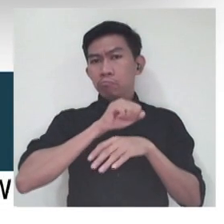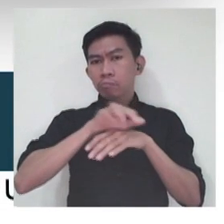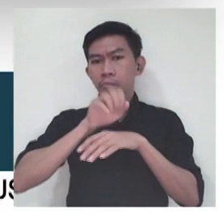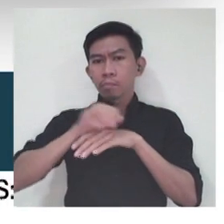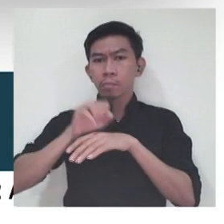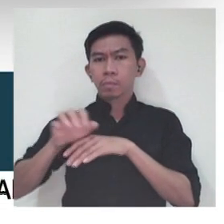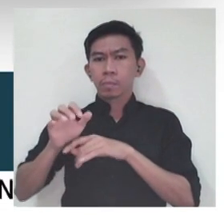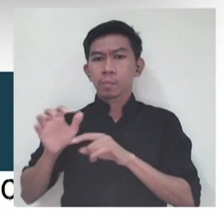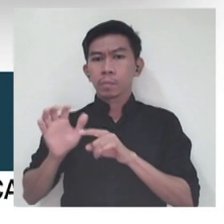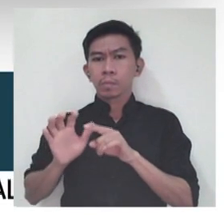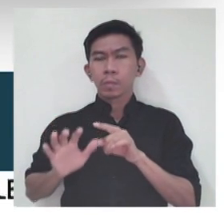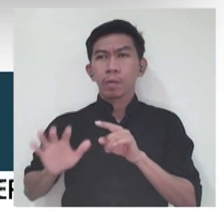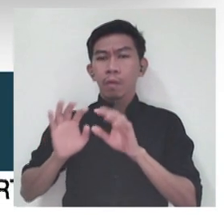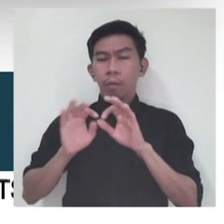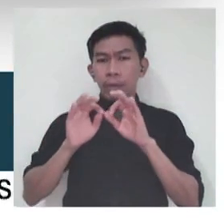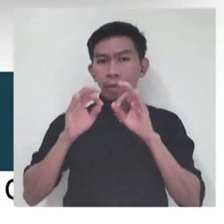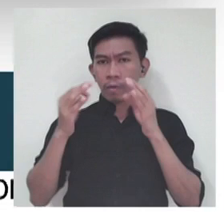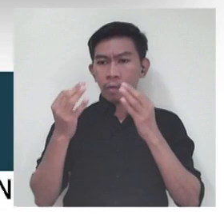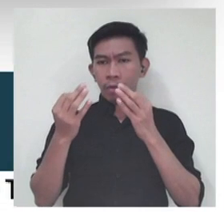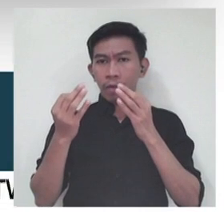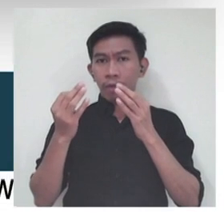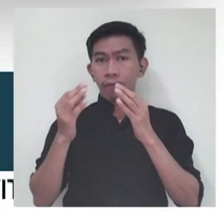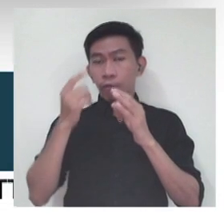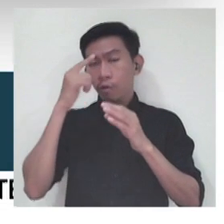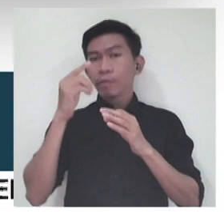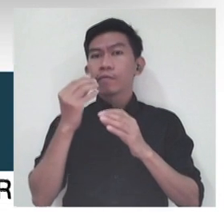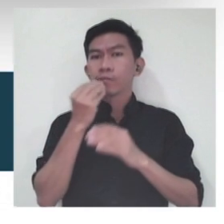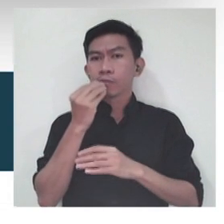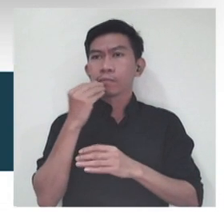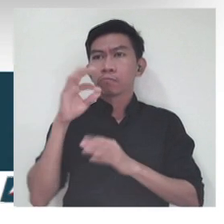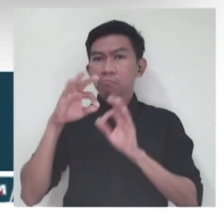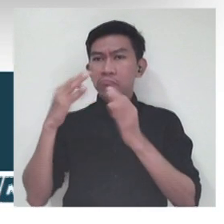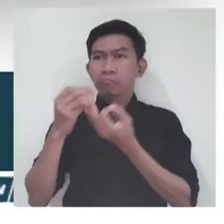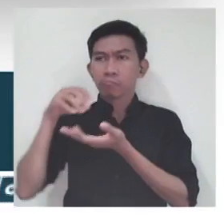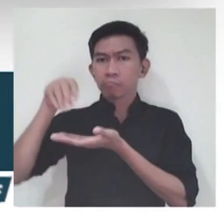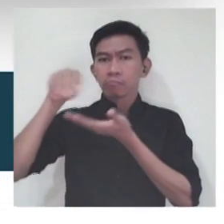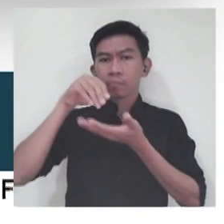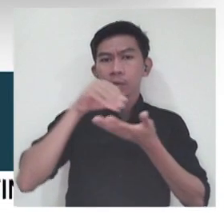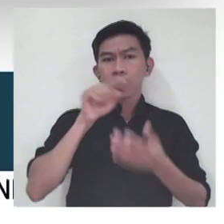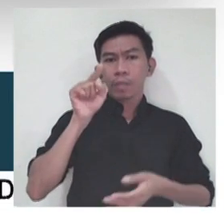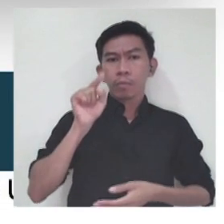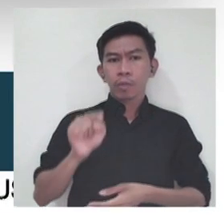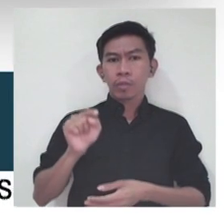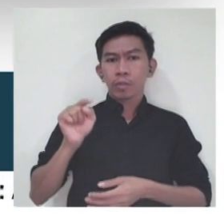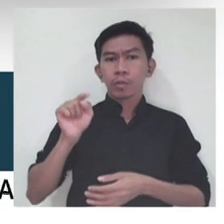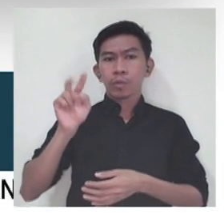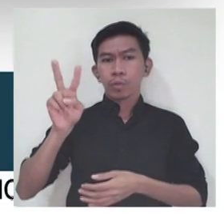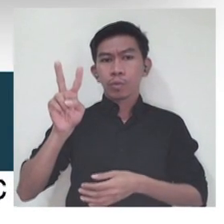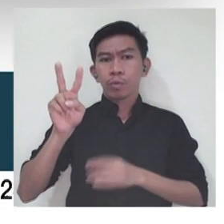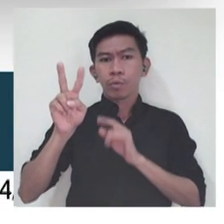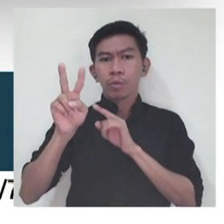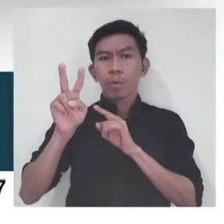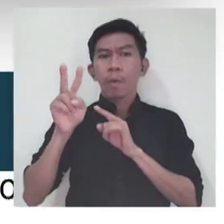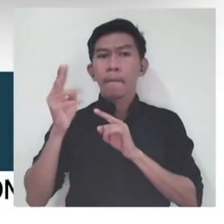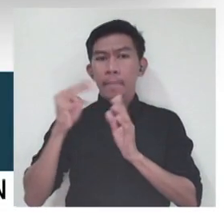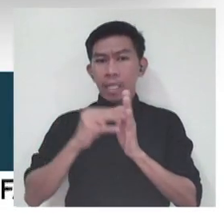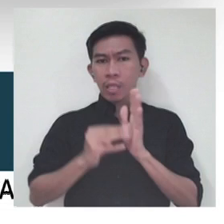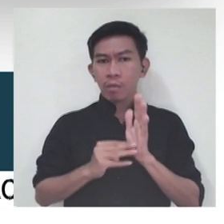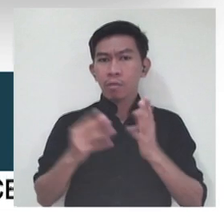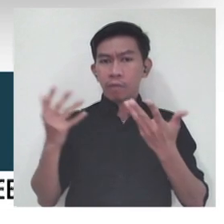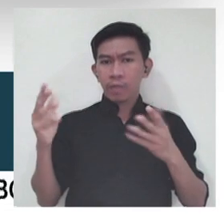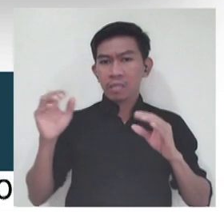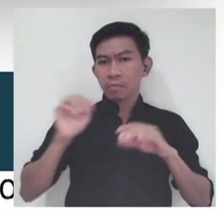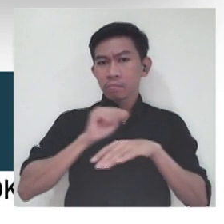mga family food packs. 1.2 million po ito na mga family food packs o relief goods na nakakalat po sa buong bansa